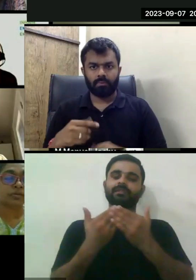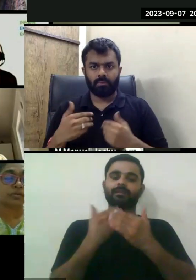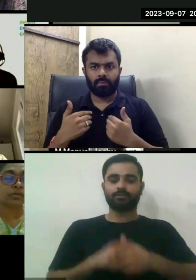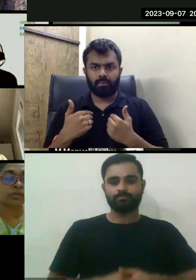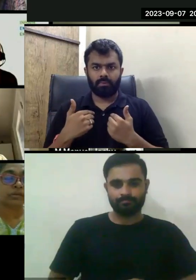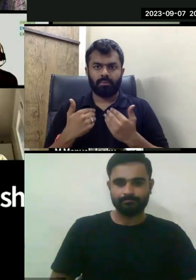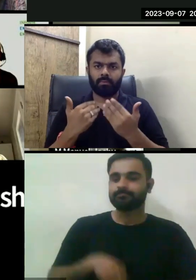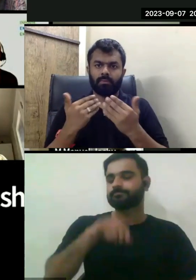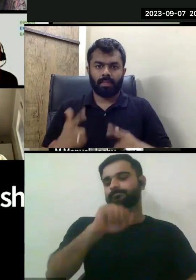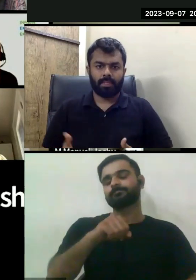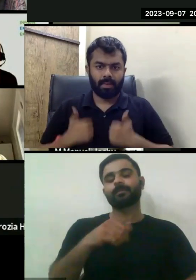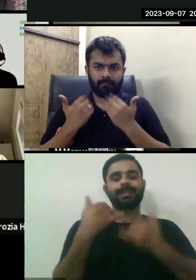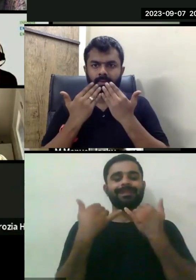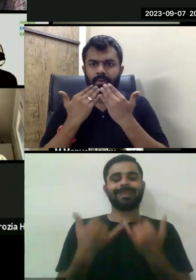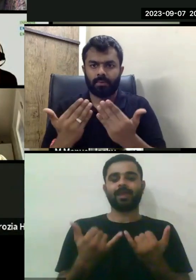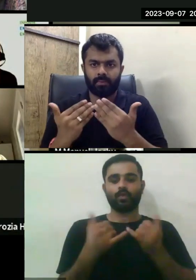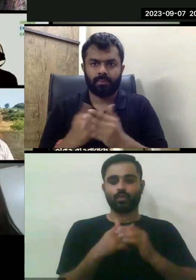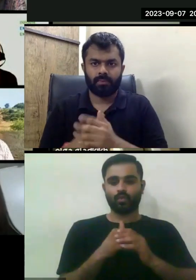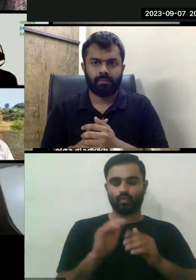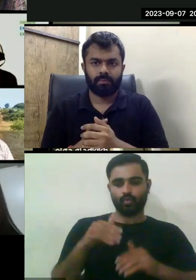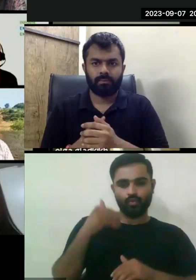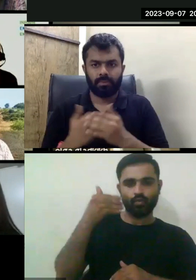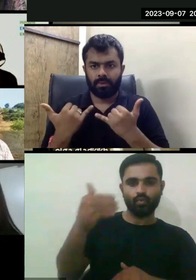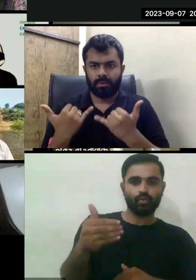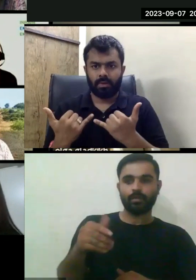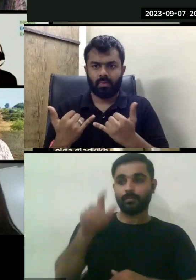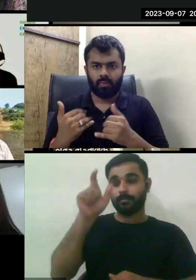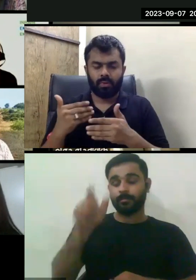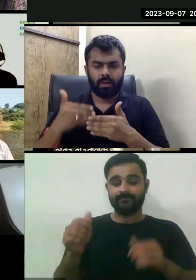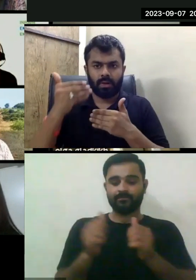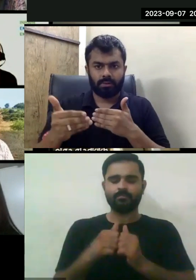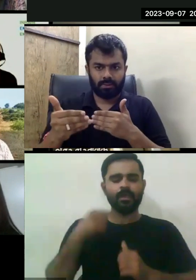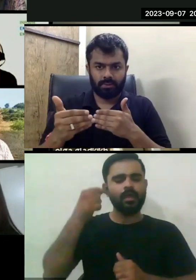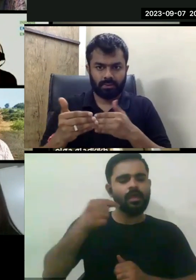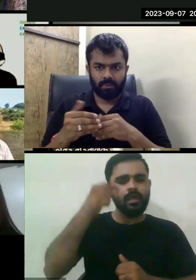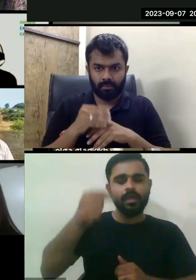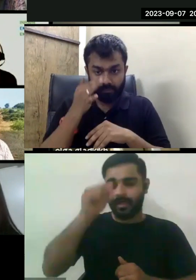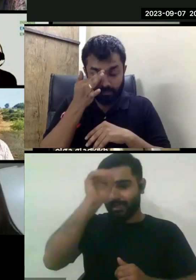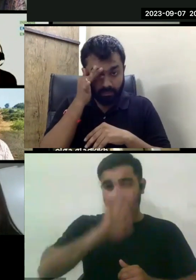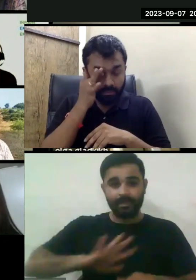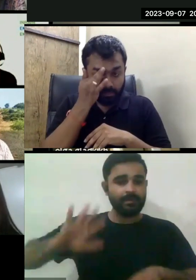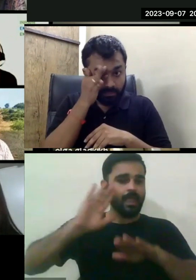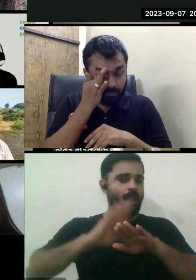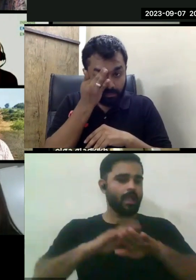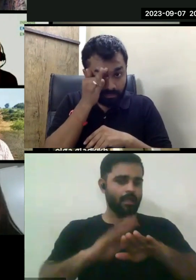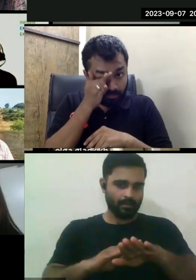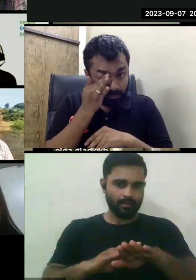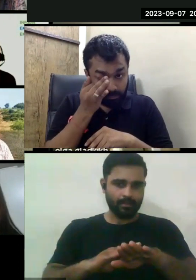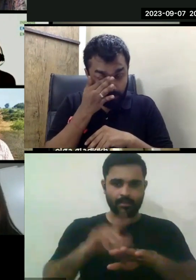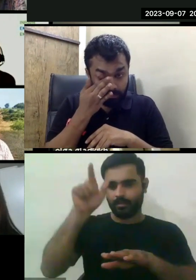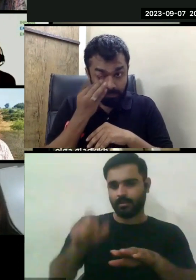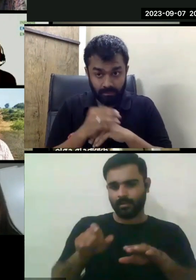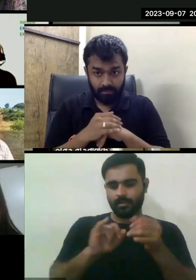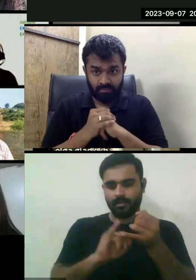Yes. Now we move on to people with rare diseases, the India experience by Ms.